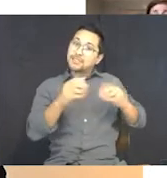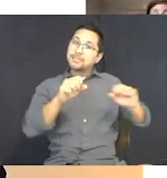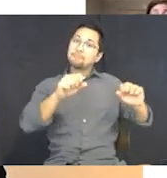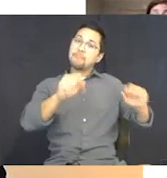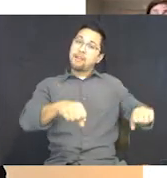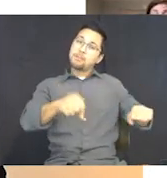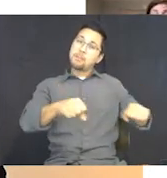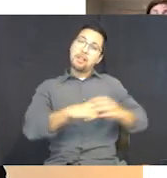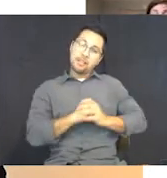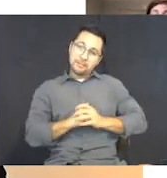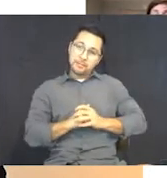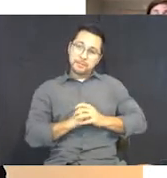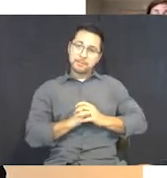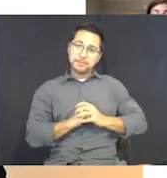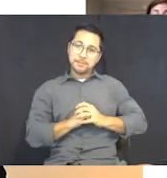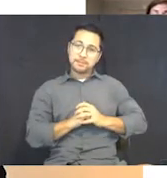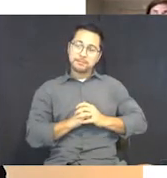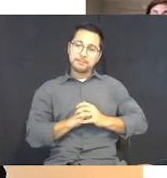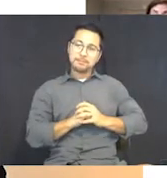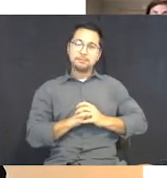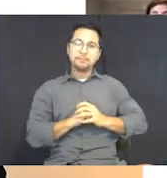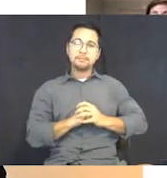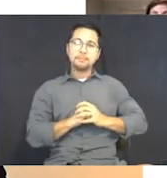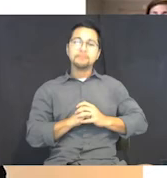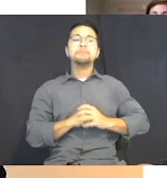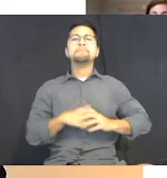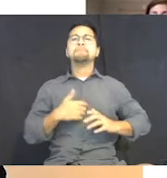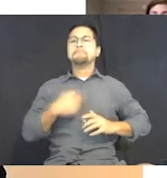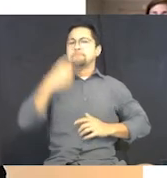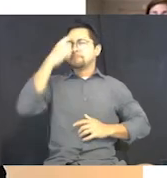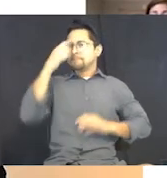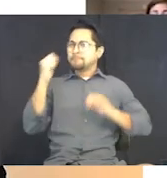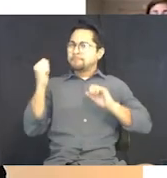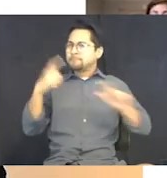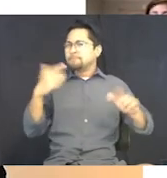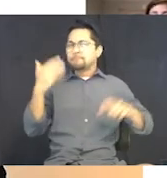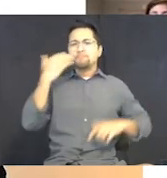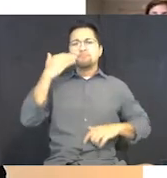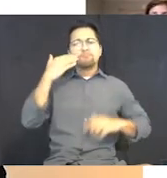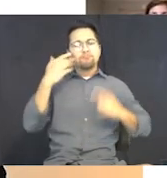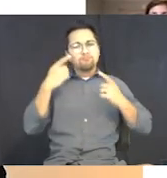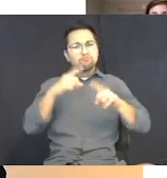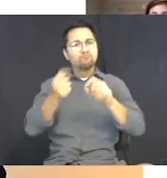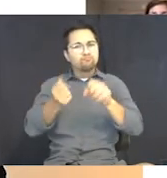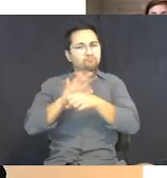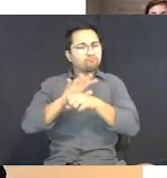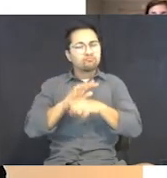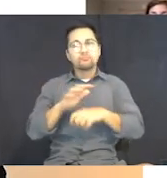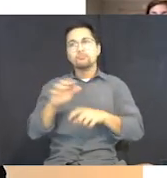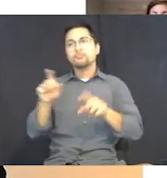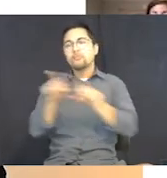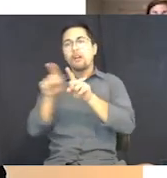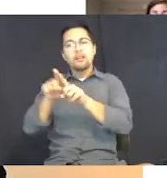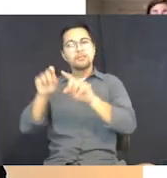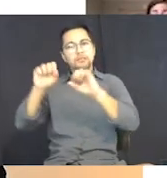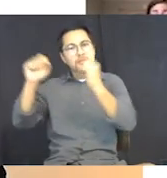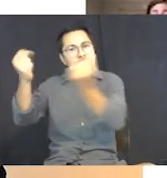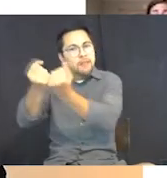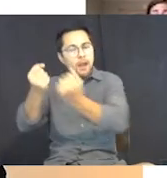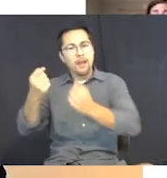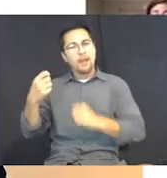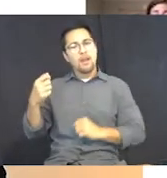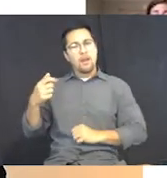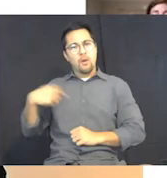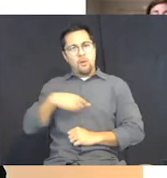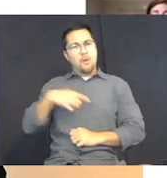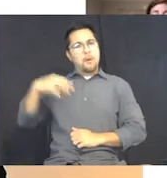technology in our everyday life, sometimes without even thinking about it. Even now, we're connecting through our computers.